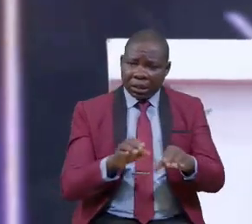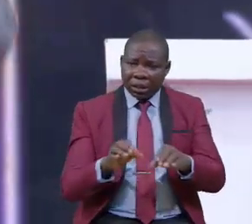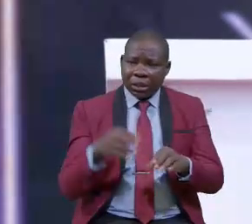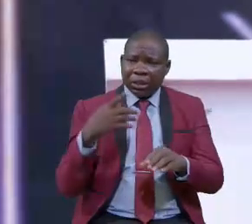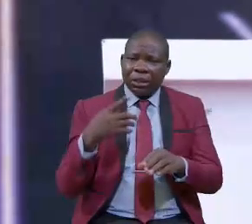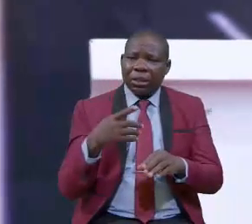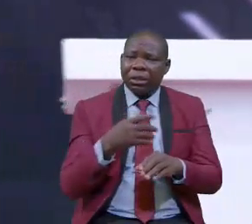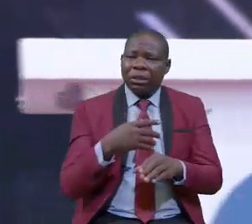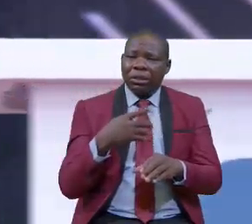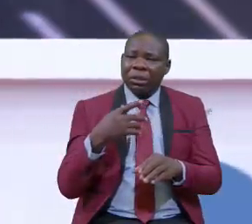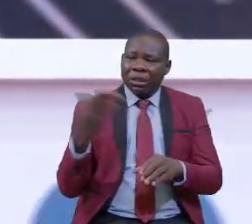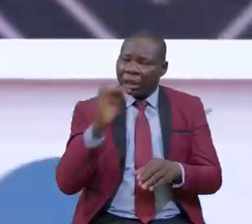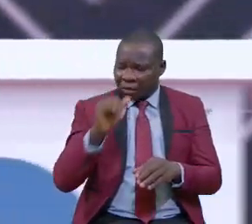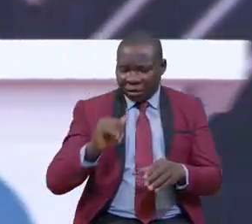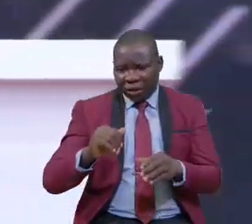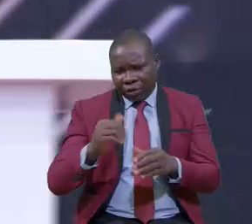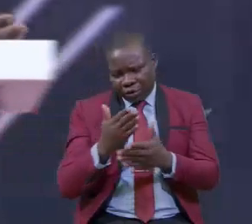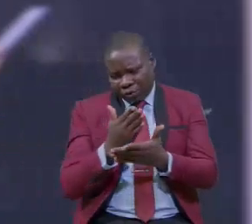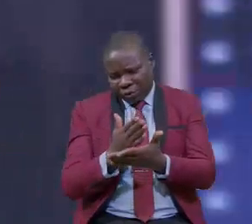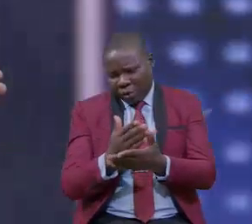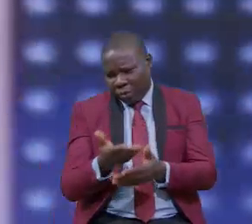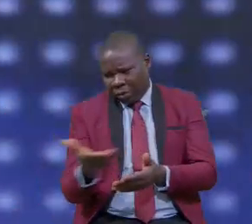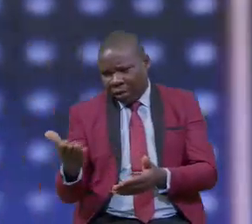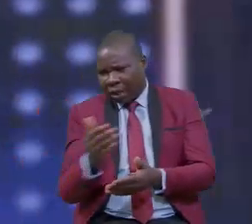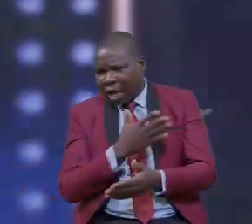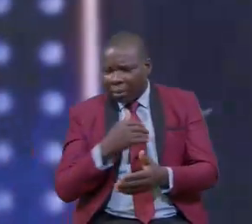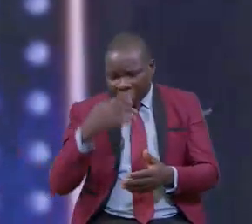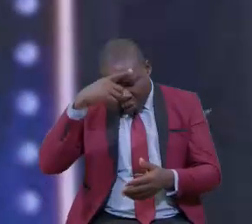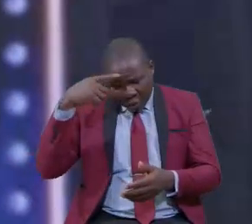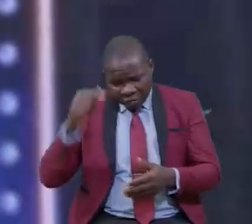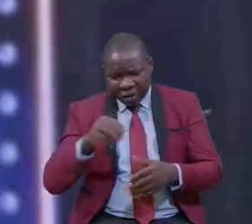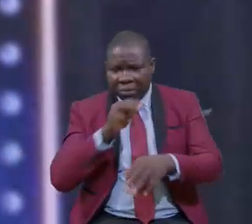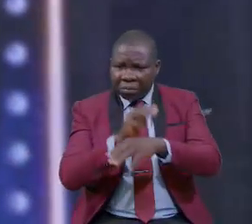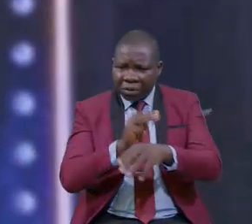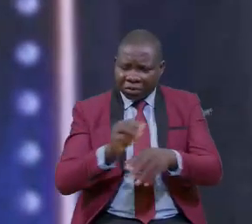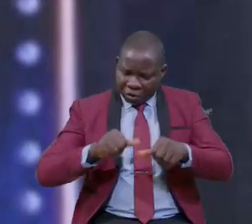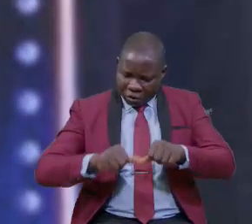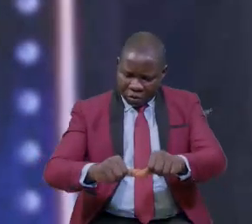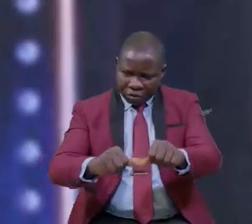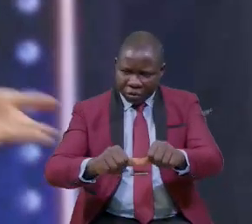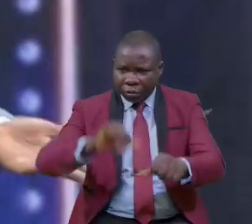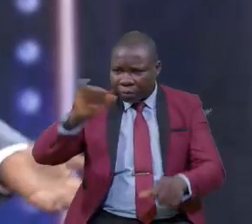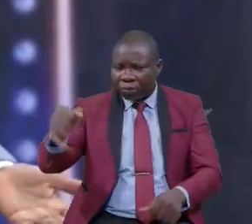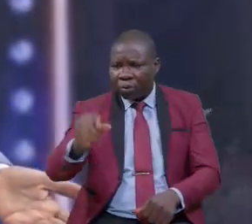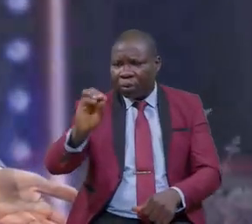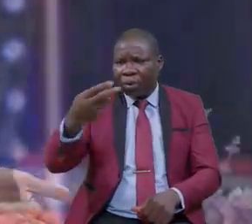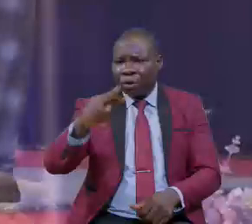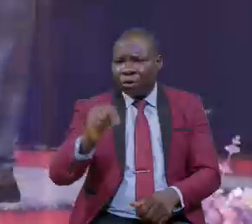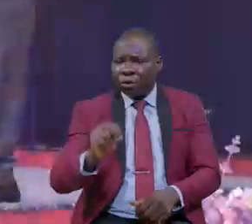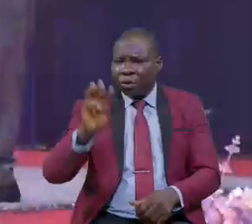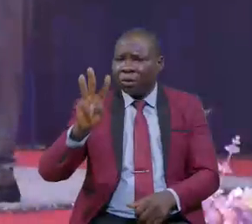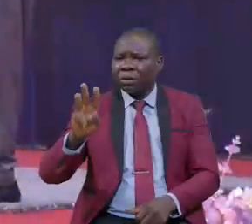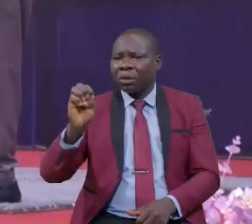continues, and then comes John Wesley. And John Wesley, now, the same thing in the Bible. The thing had been